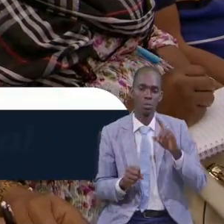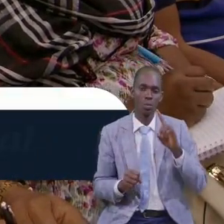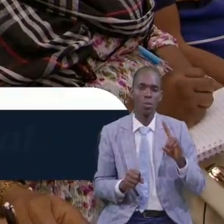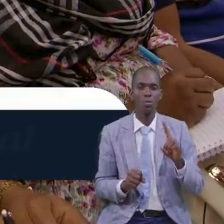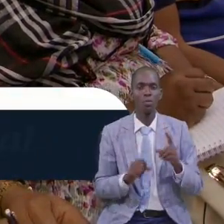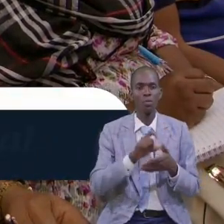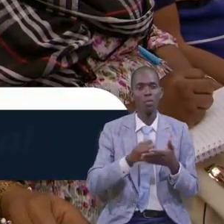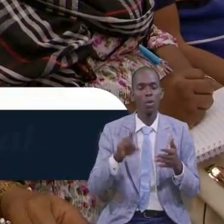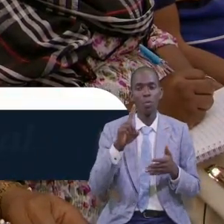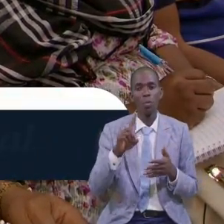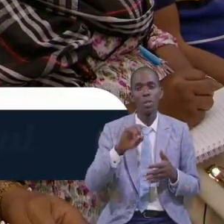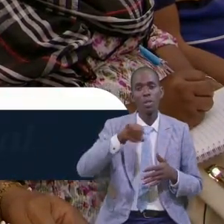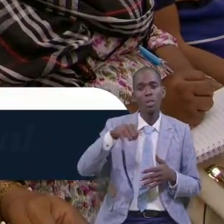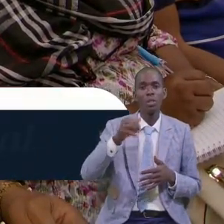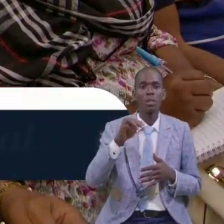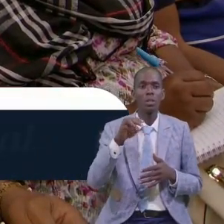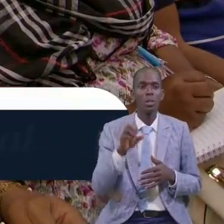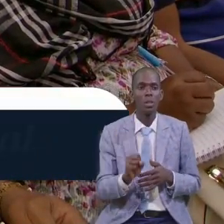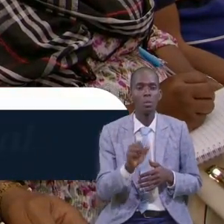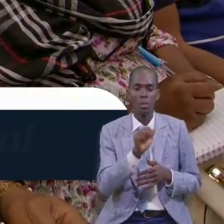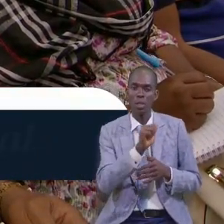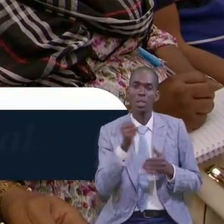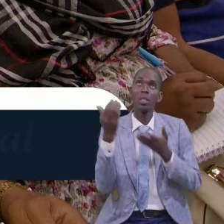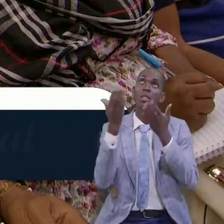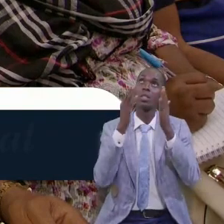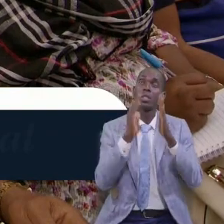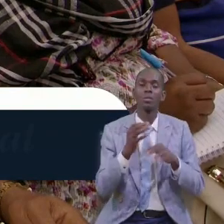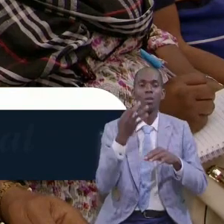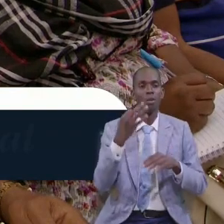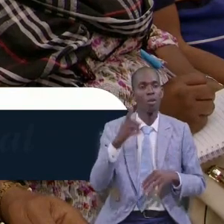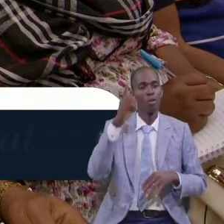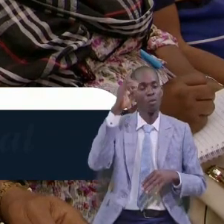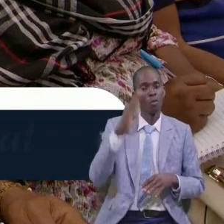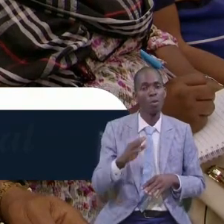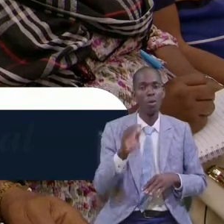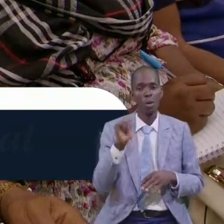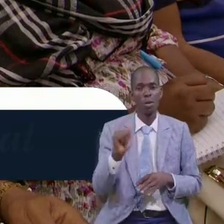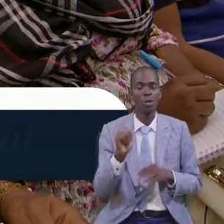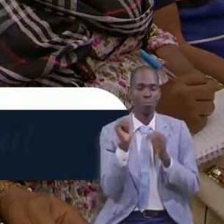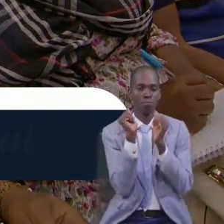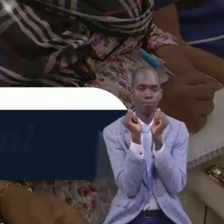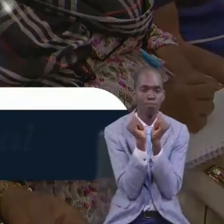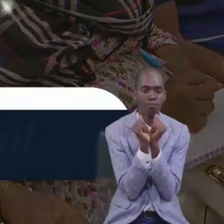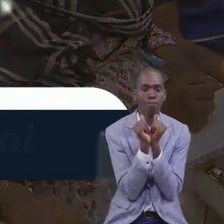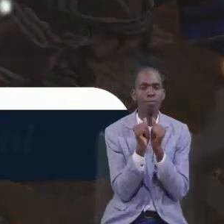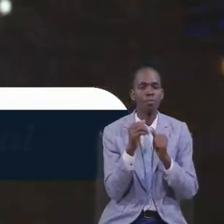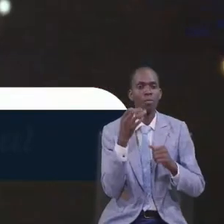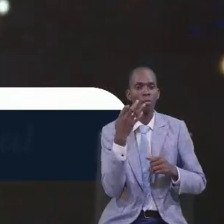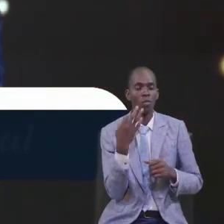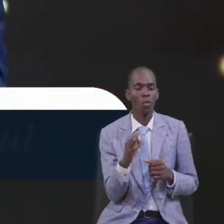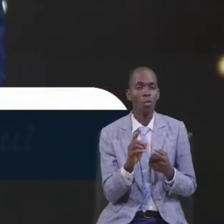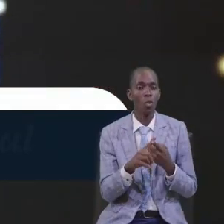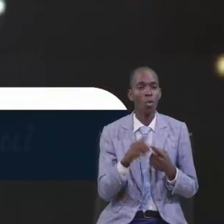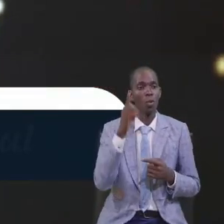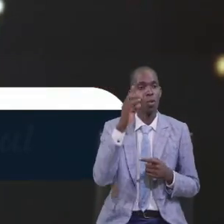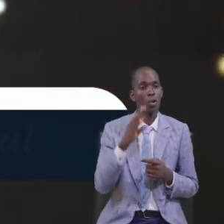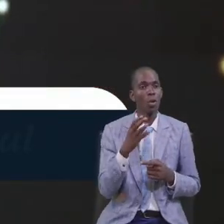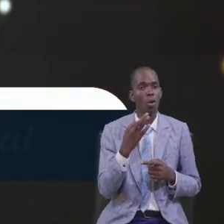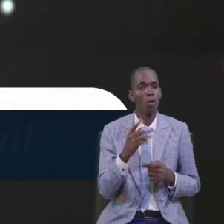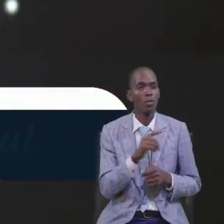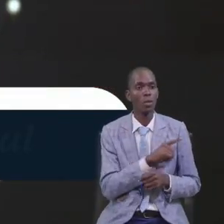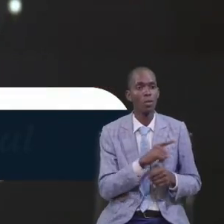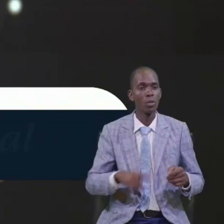of God, a bond slave of God, and a bond slave of the Lord Jesus Christ, to the